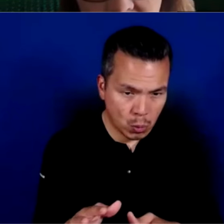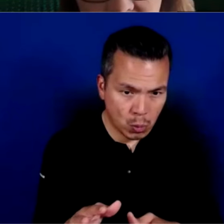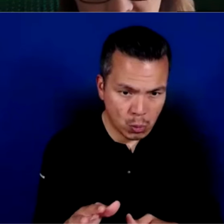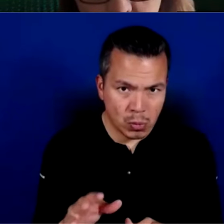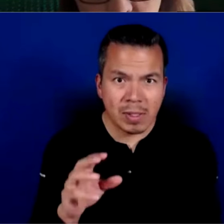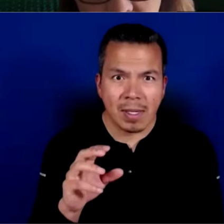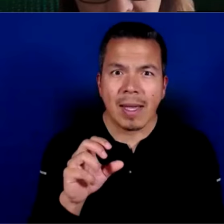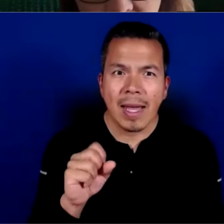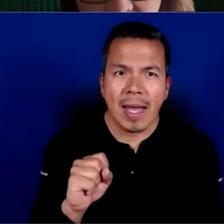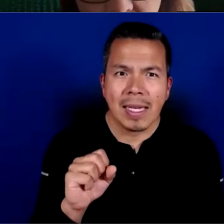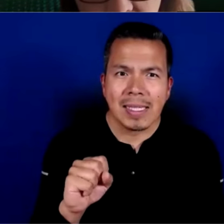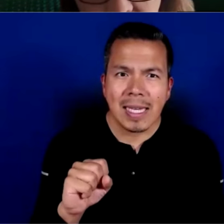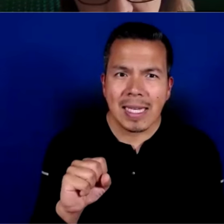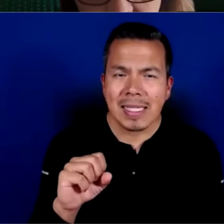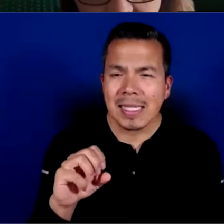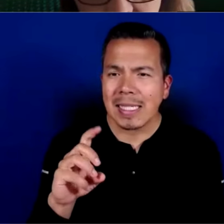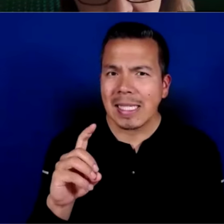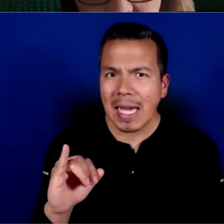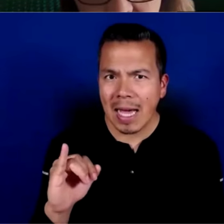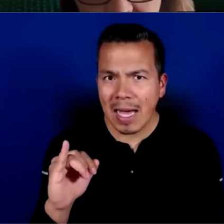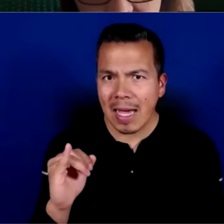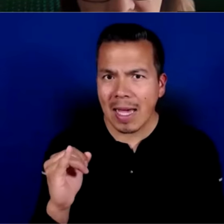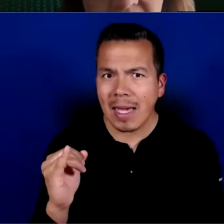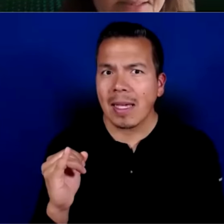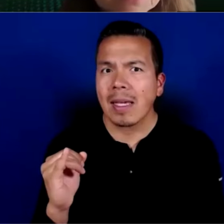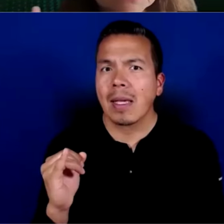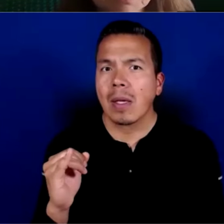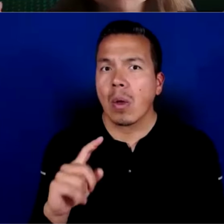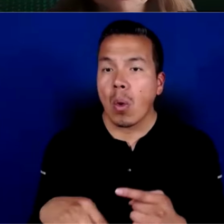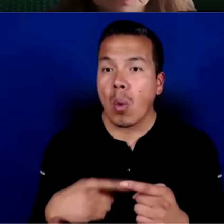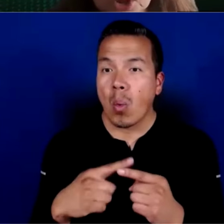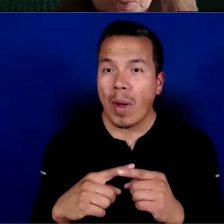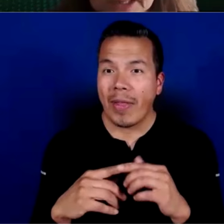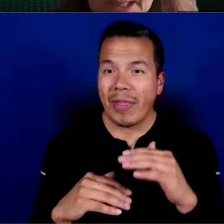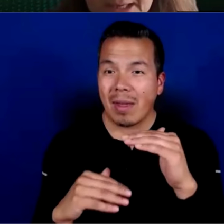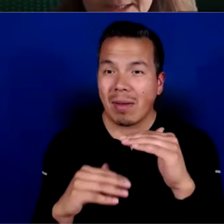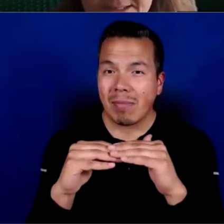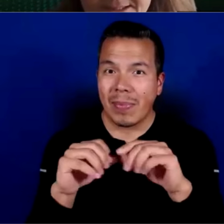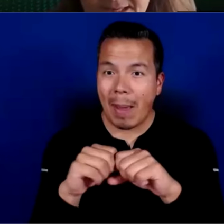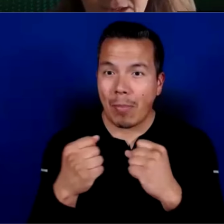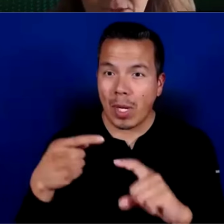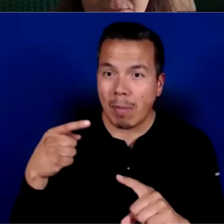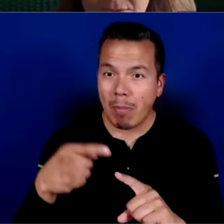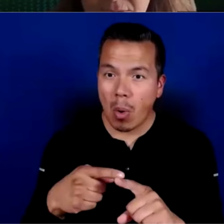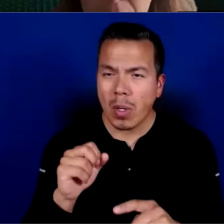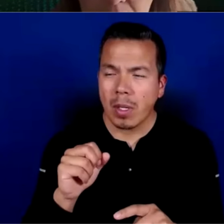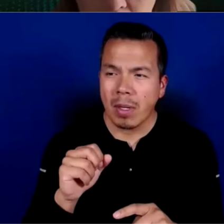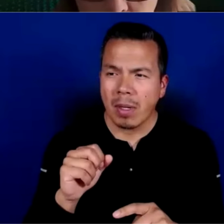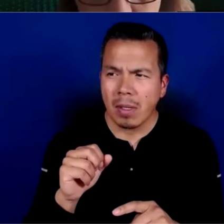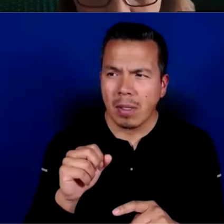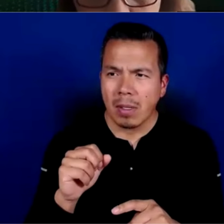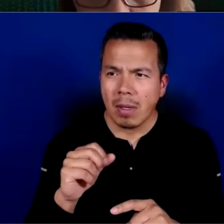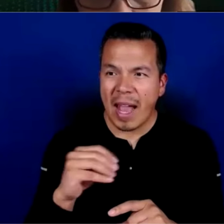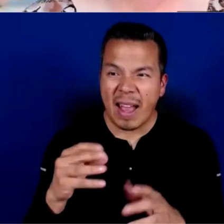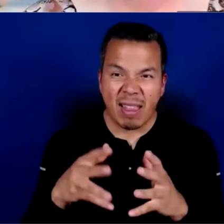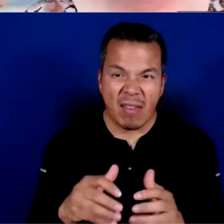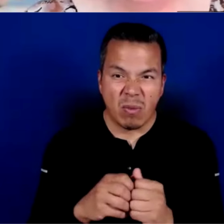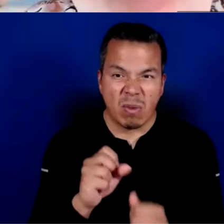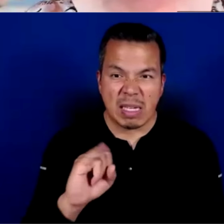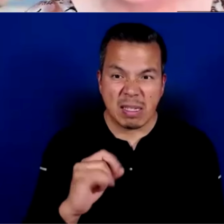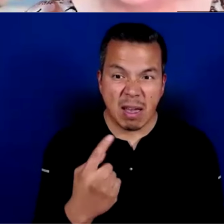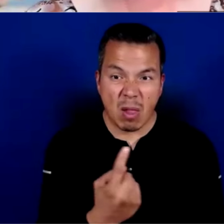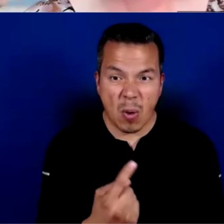point if they're working, or as the same as if they were only getting SSI alone?